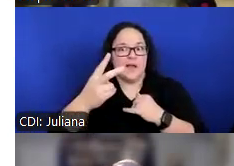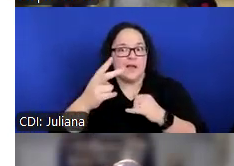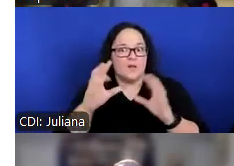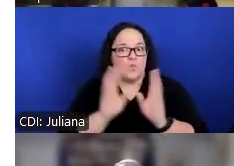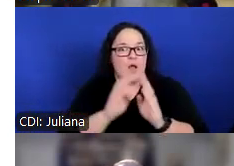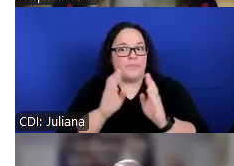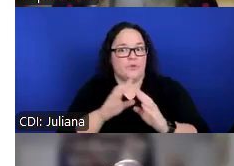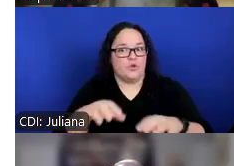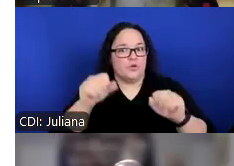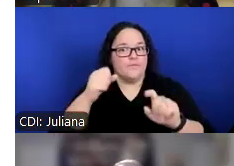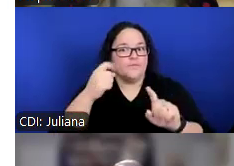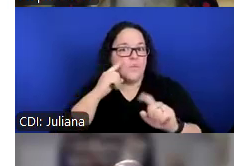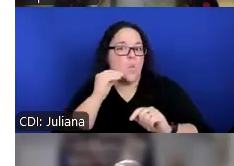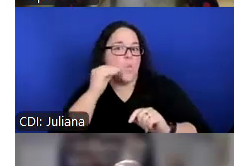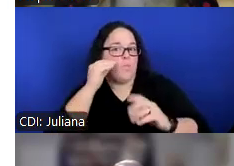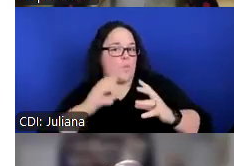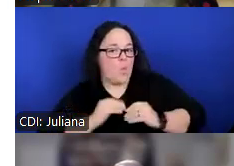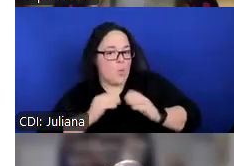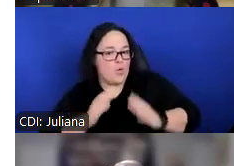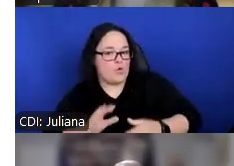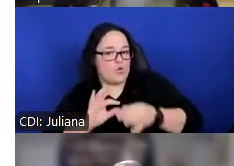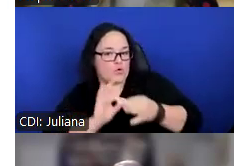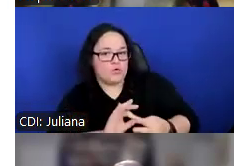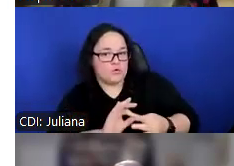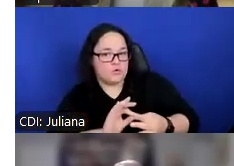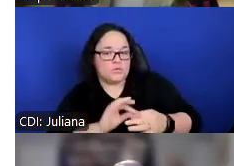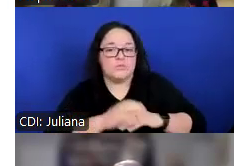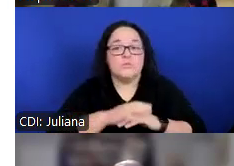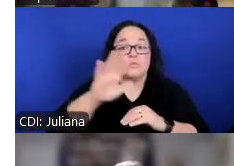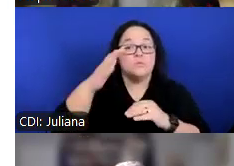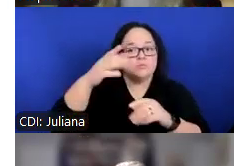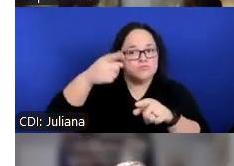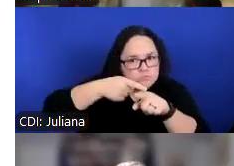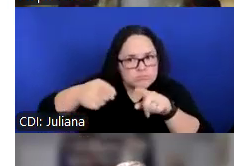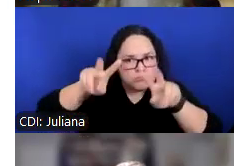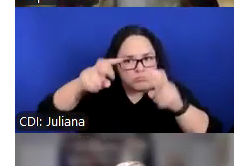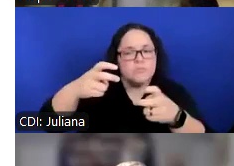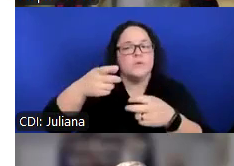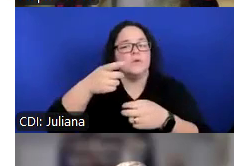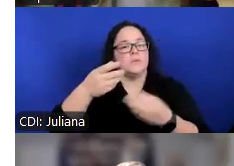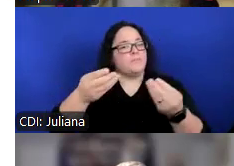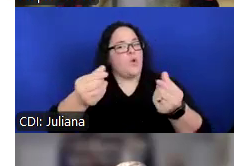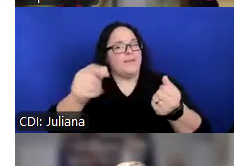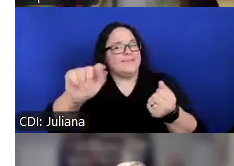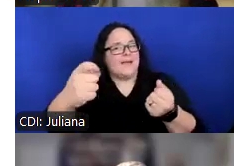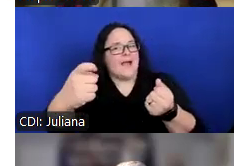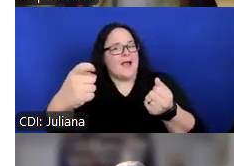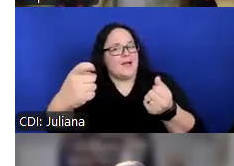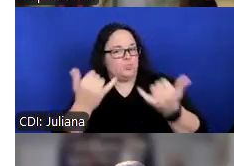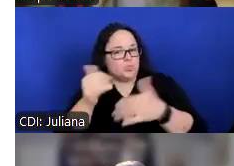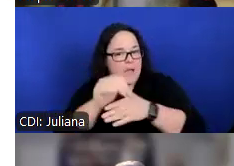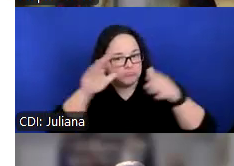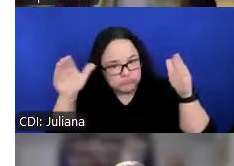property tax. As you know, the session is being recorded in English and Spanish, and it will be made available on